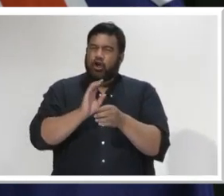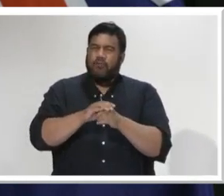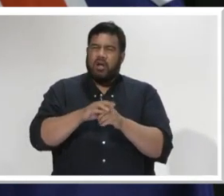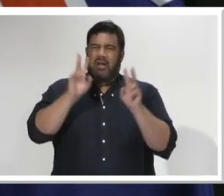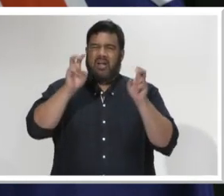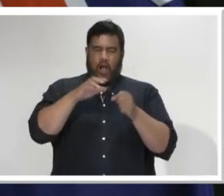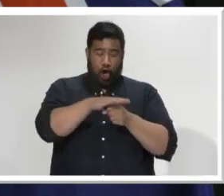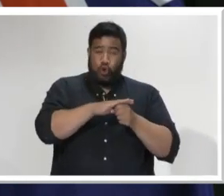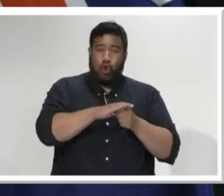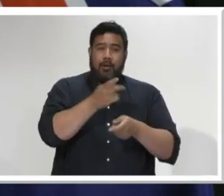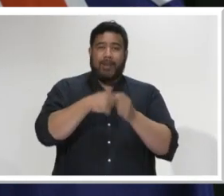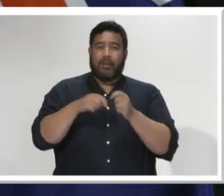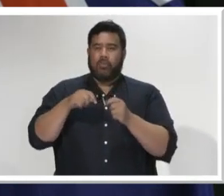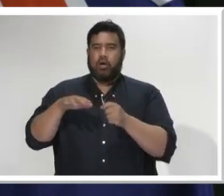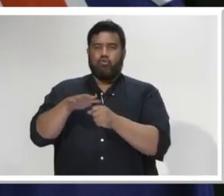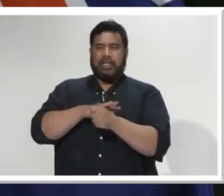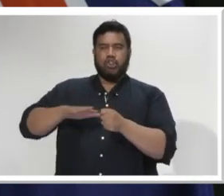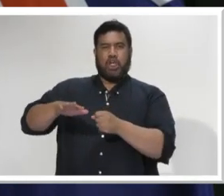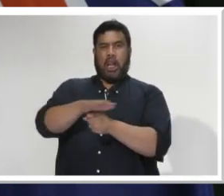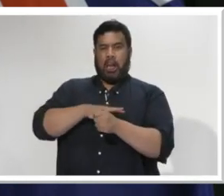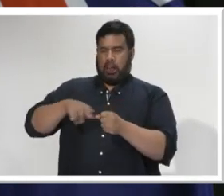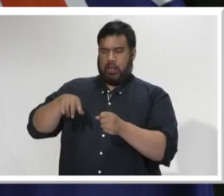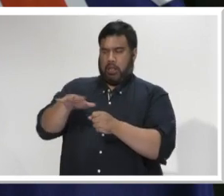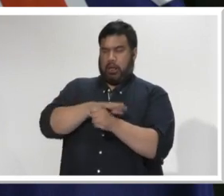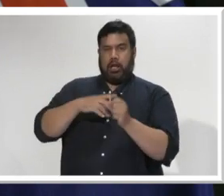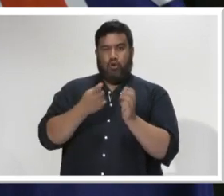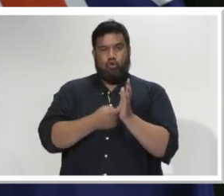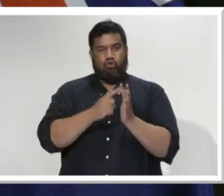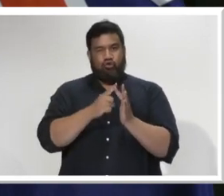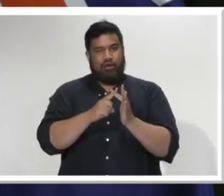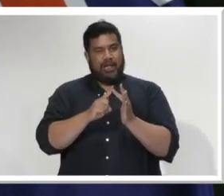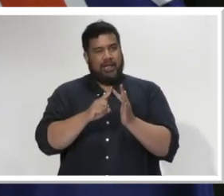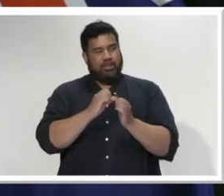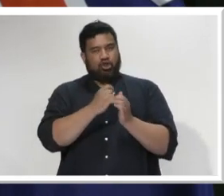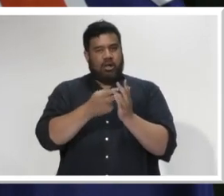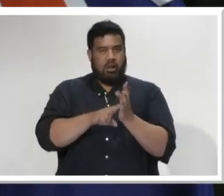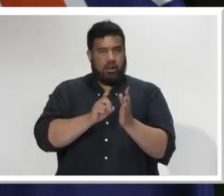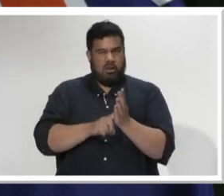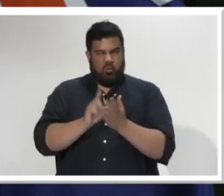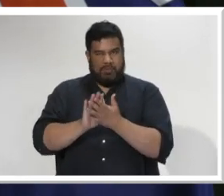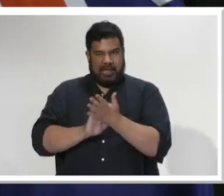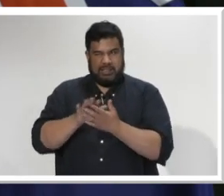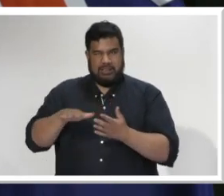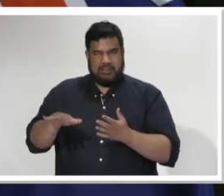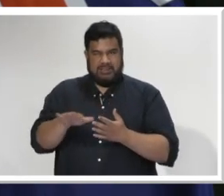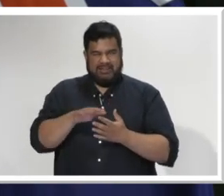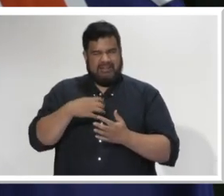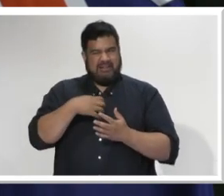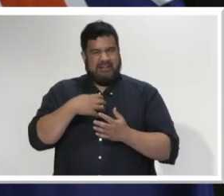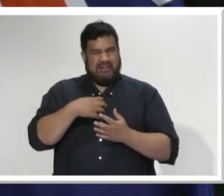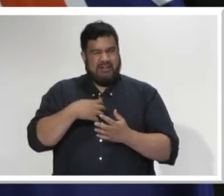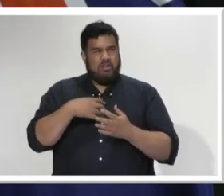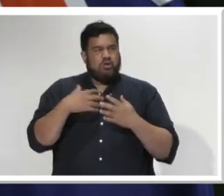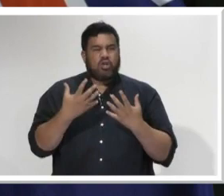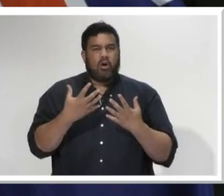is asking to be given more leniency as they have few cases and can geographically lock their region down by shutting 4 roads. Could you lift them out of lockdown